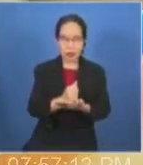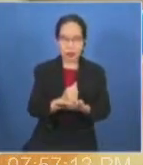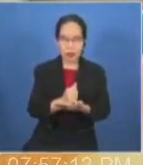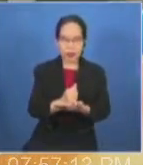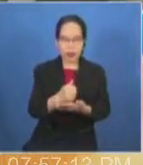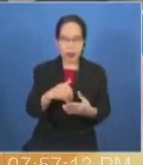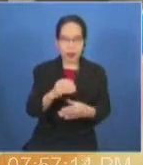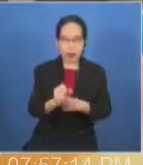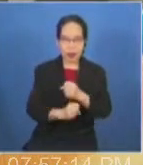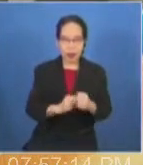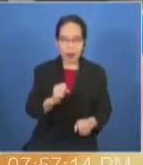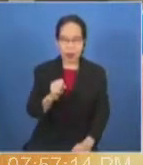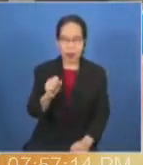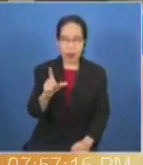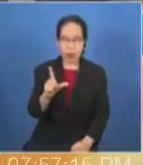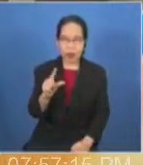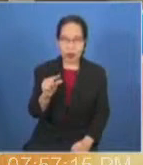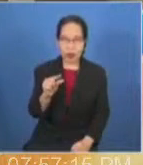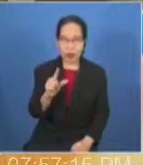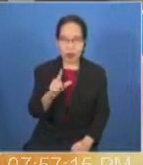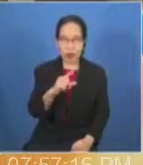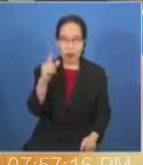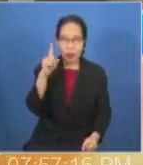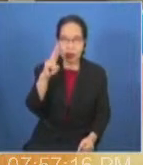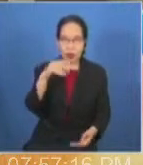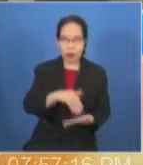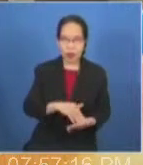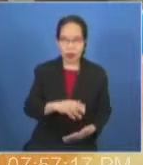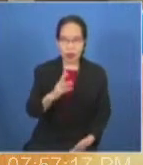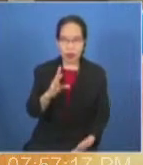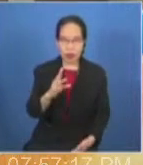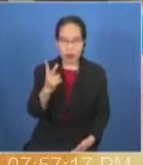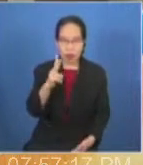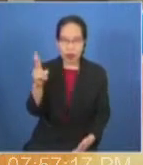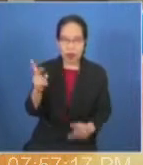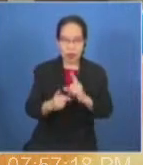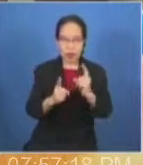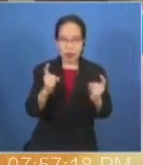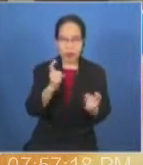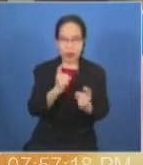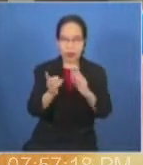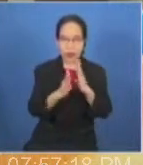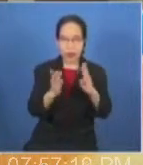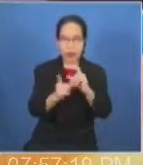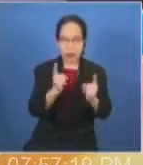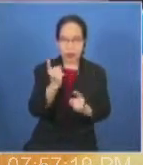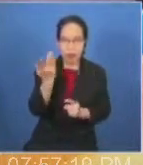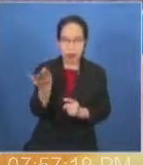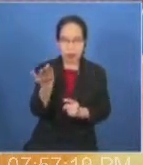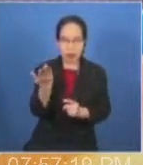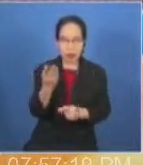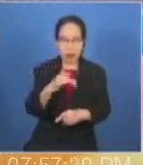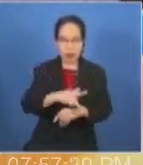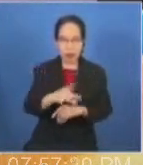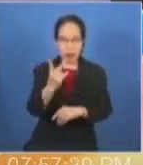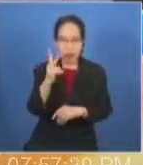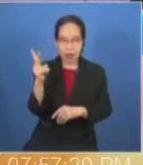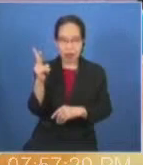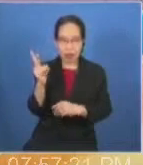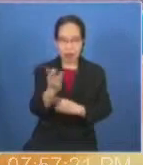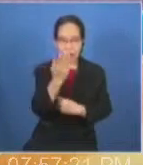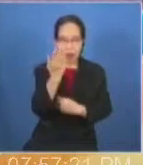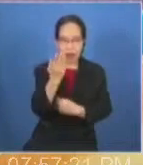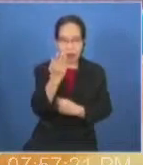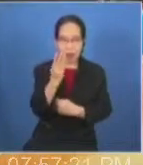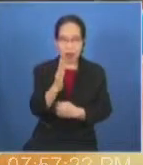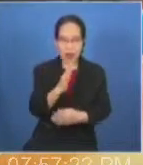mercy, in the year 2000, I saw a big change in him. Early in the morning,